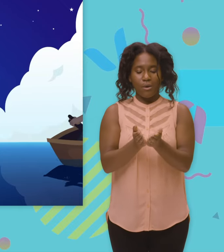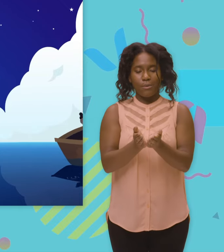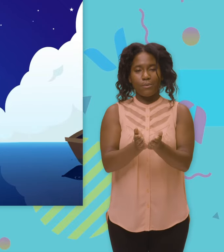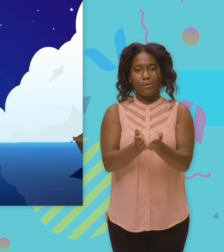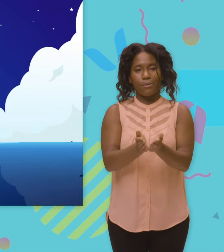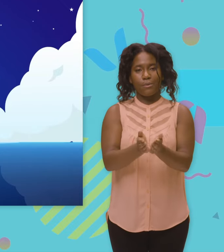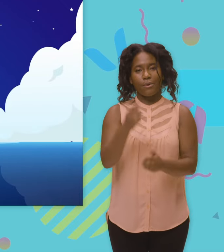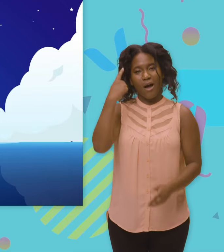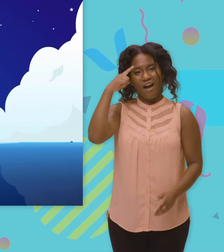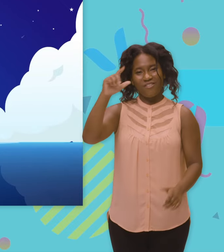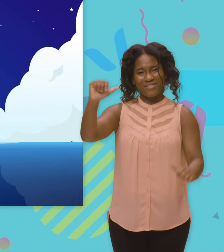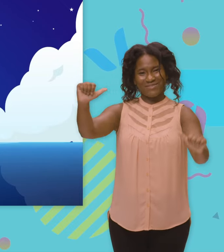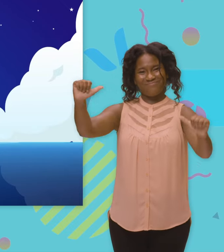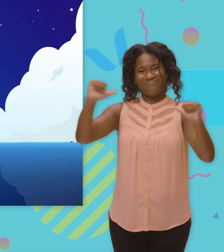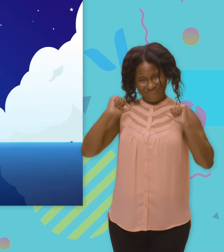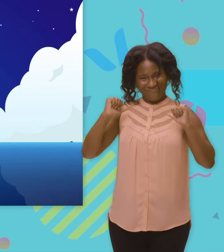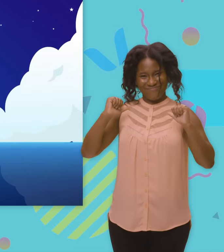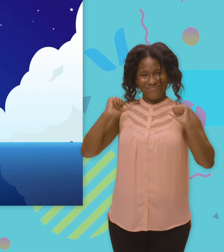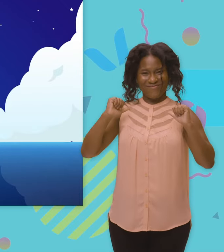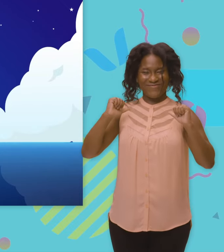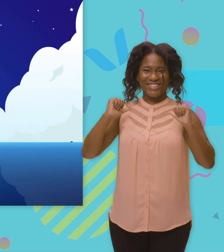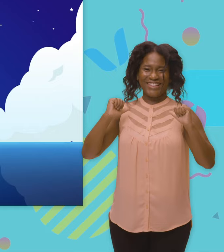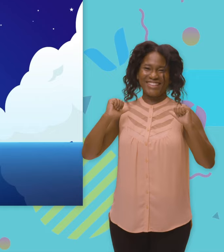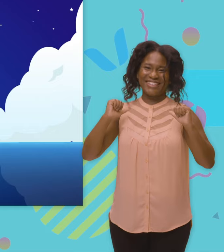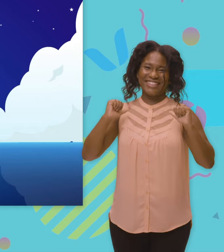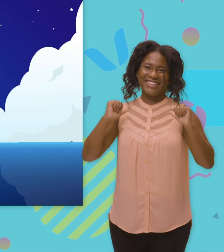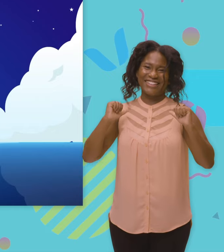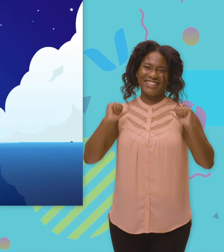ocean, boats are for me.